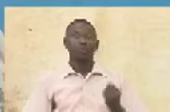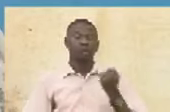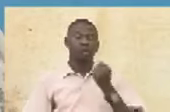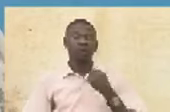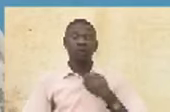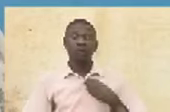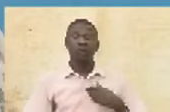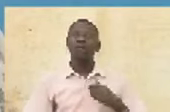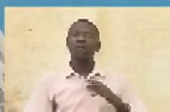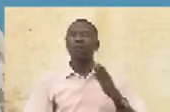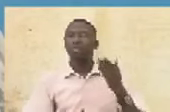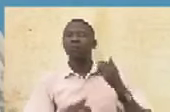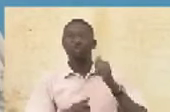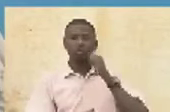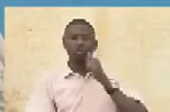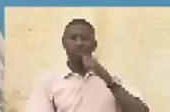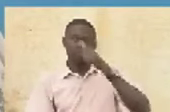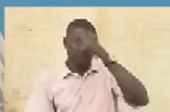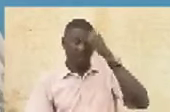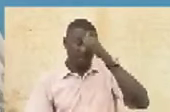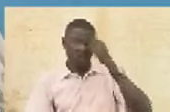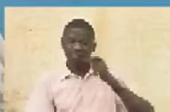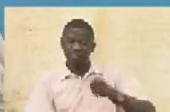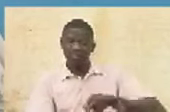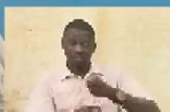Because I rely on farming.